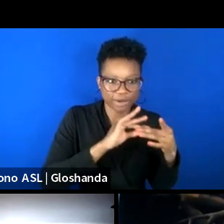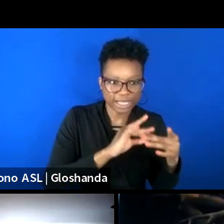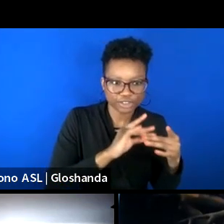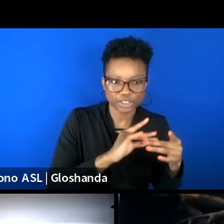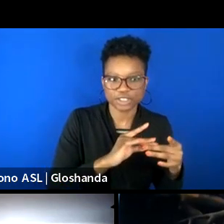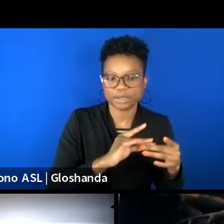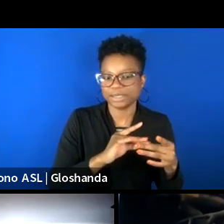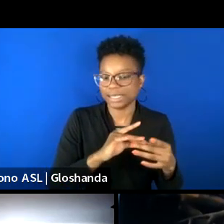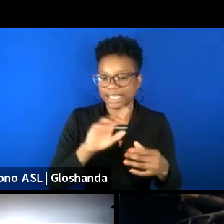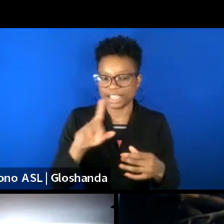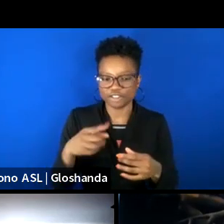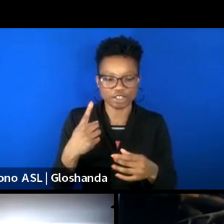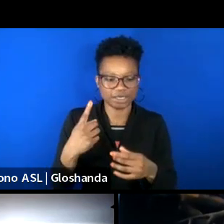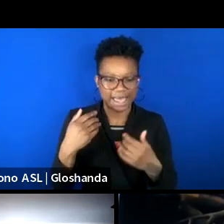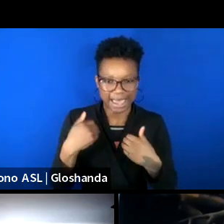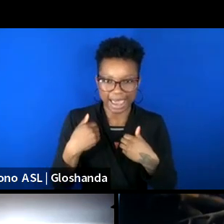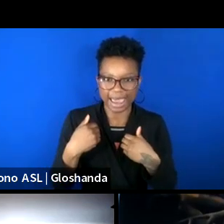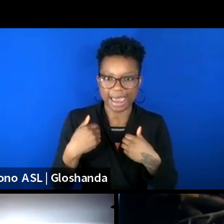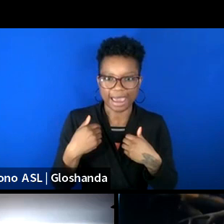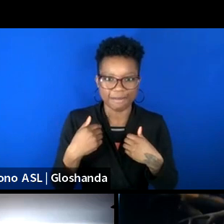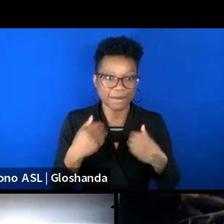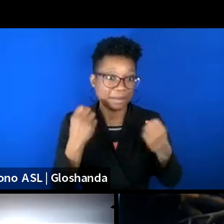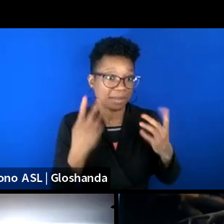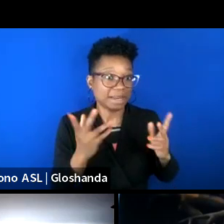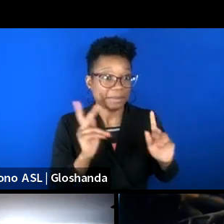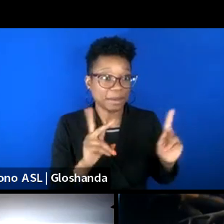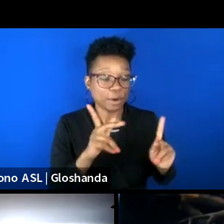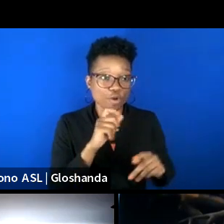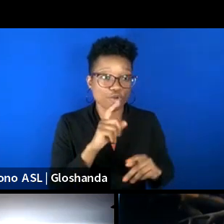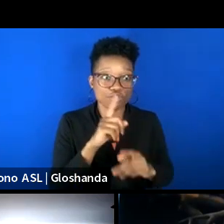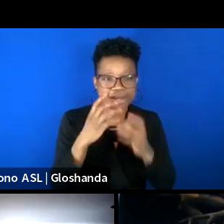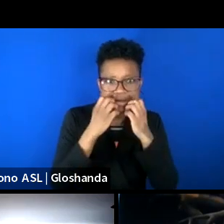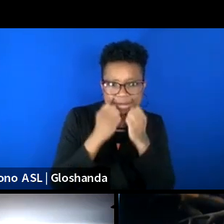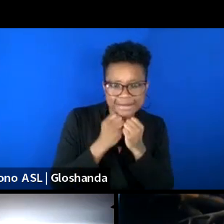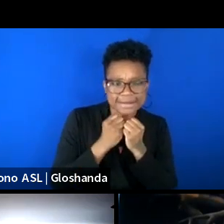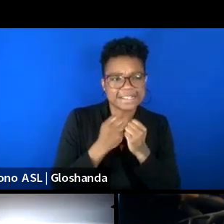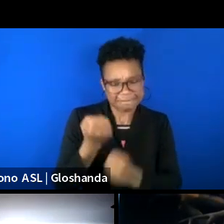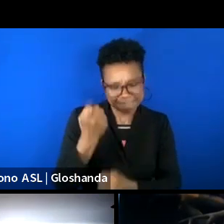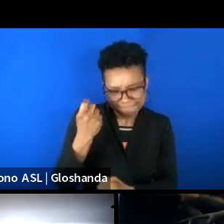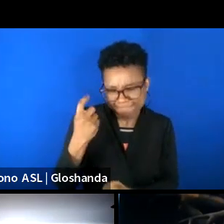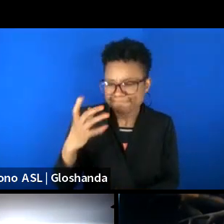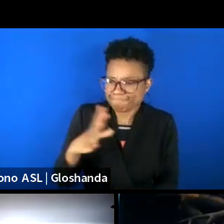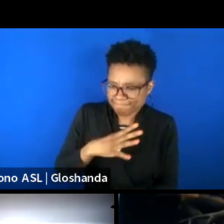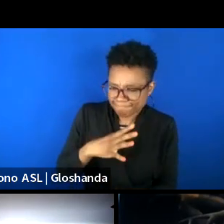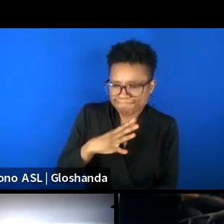surround yourself by incredibly understanding and generous people who really love you. You know,